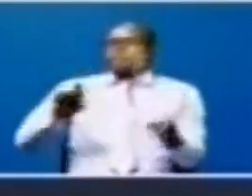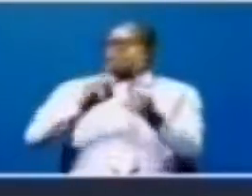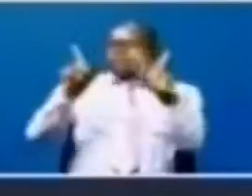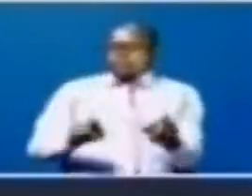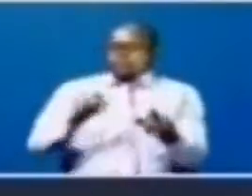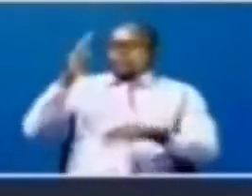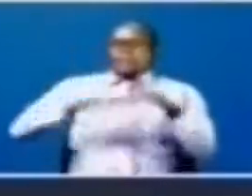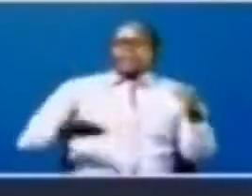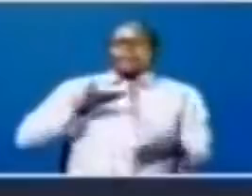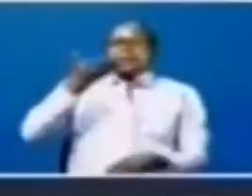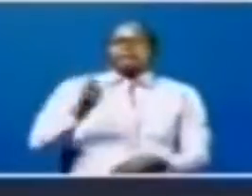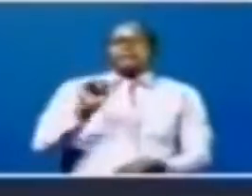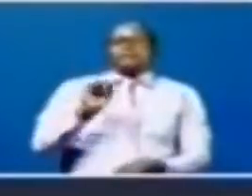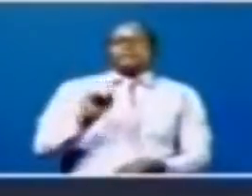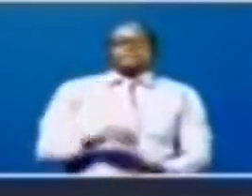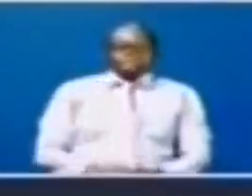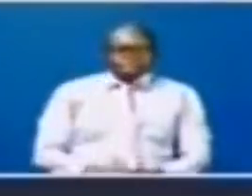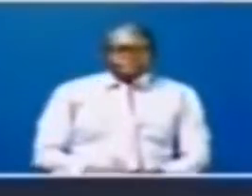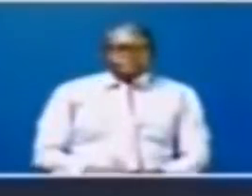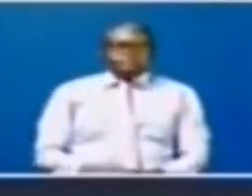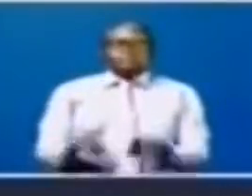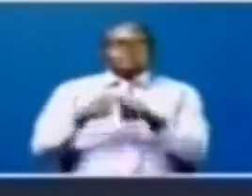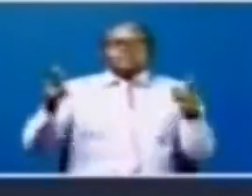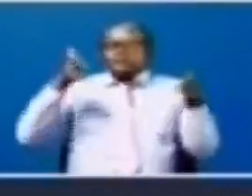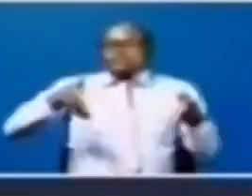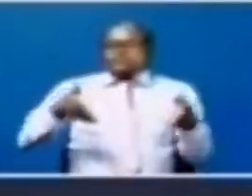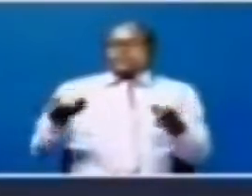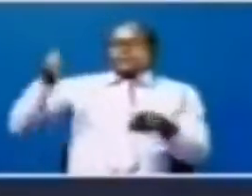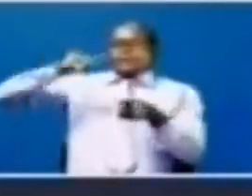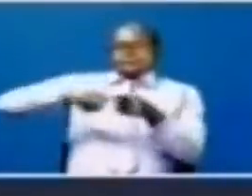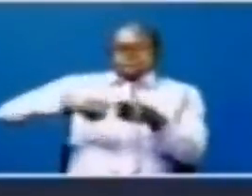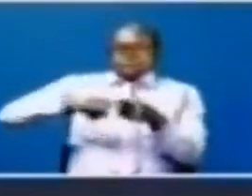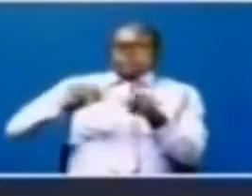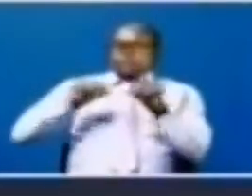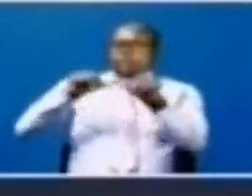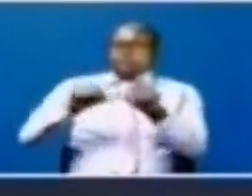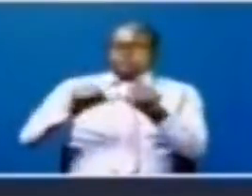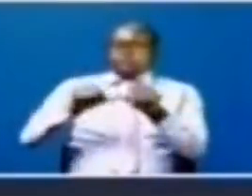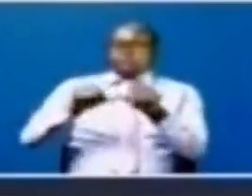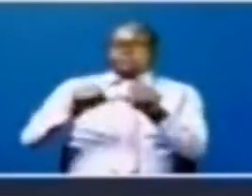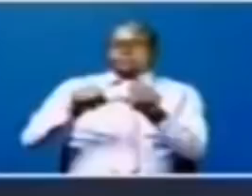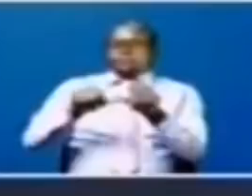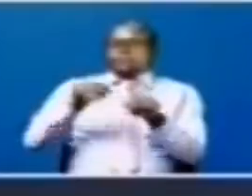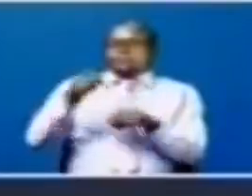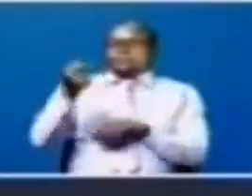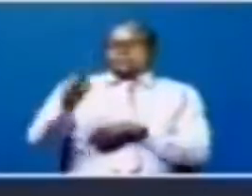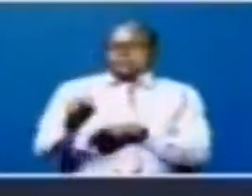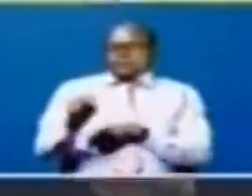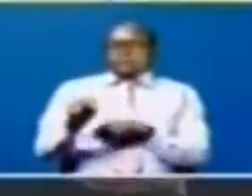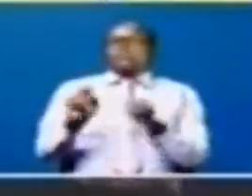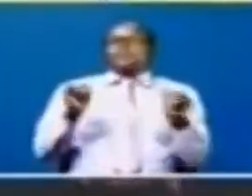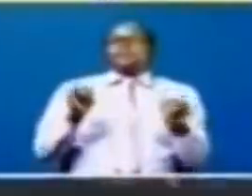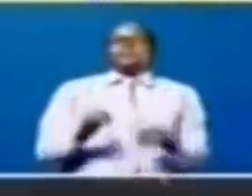questions than answers. Brian Obuya begins today's edition, or rather continues today's edition of KTN Prime.